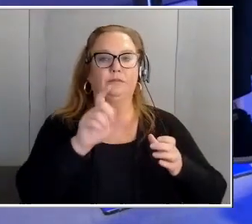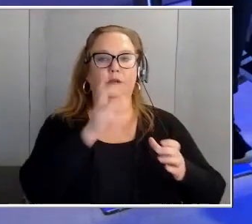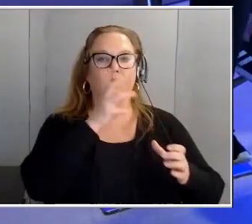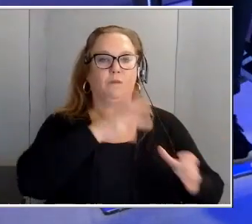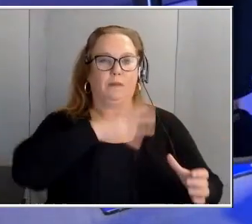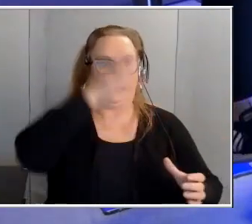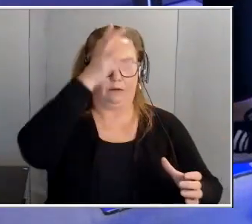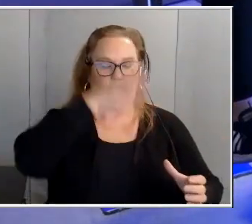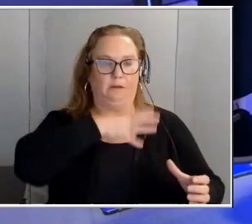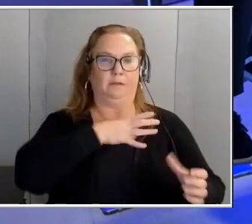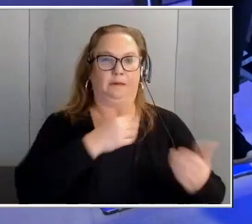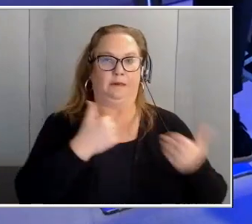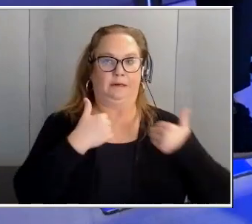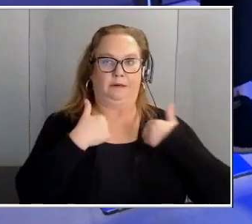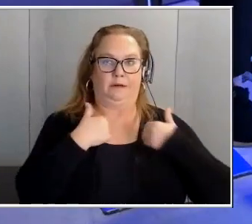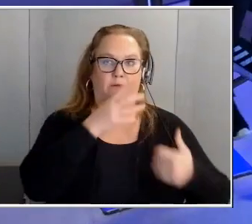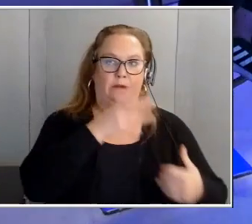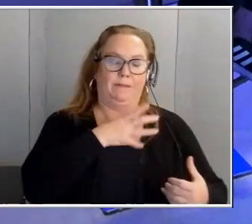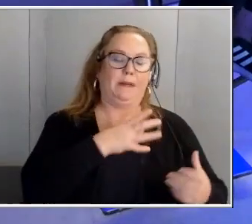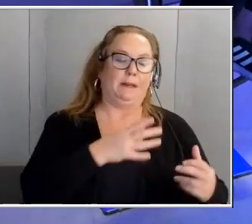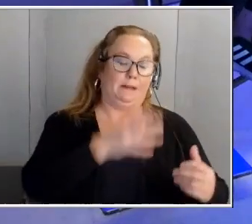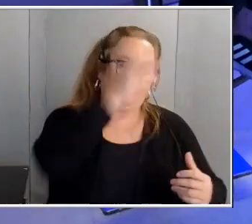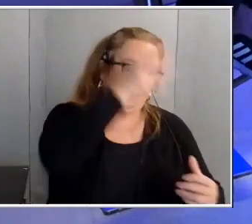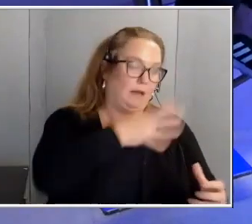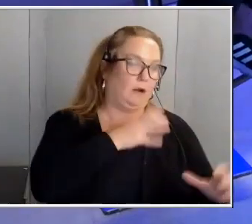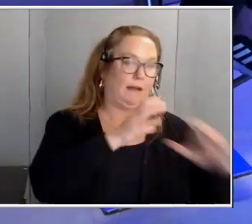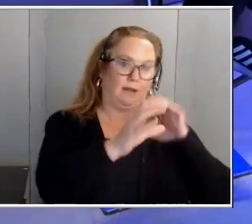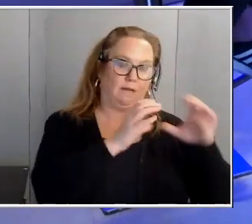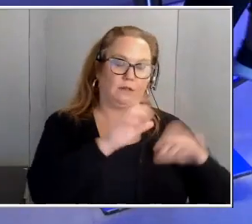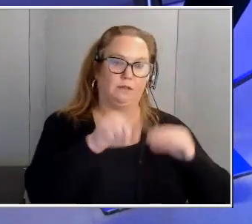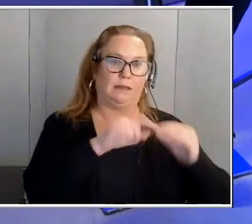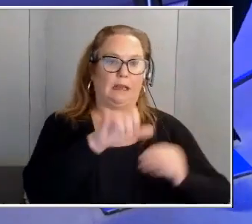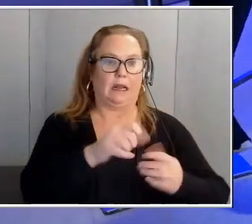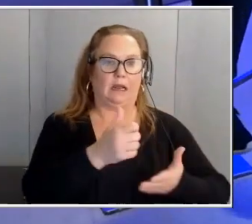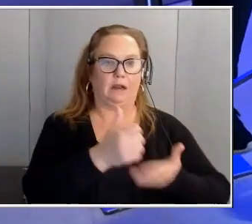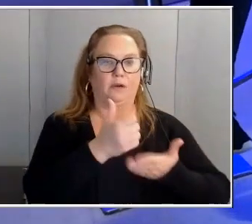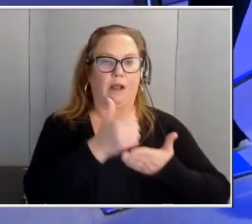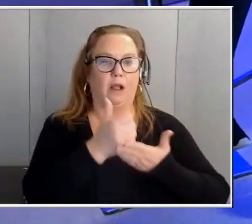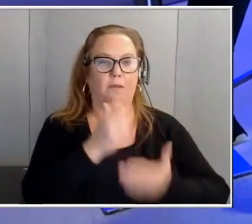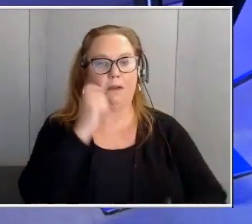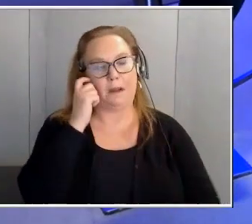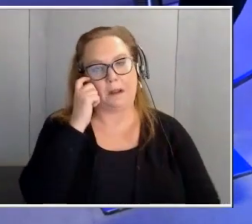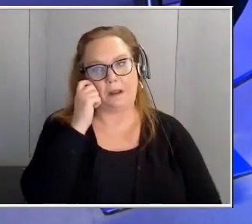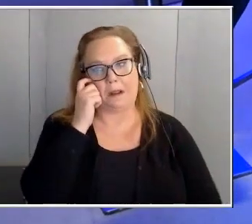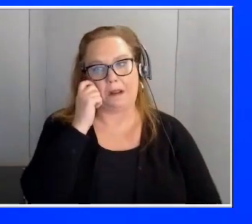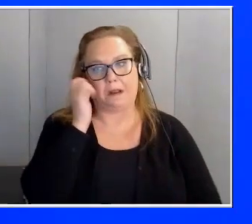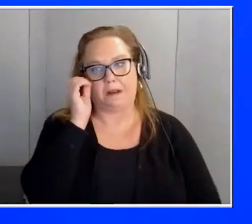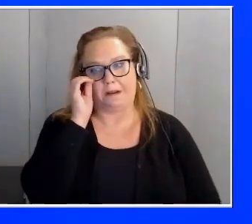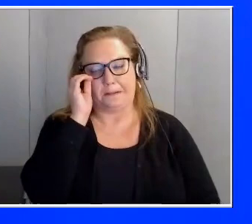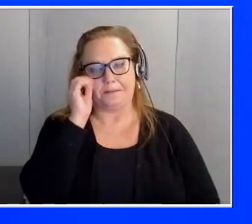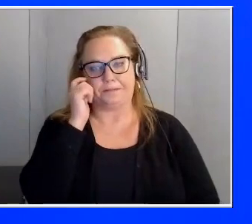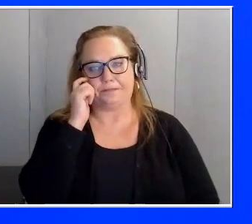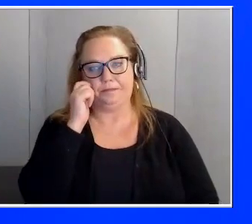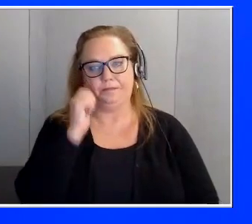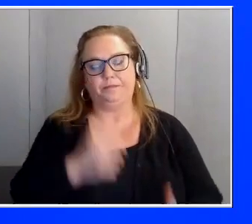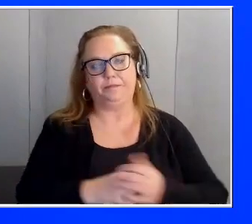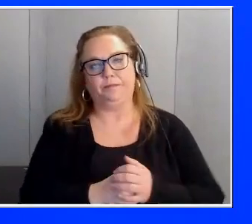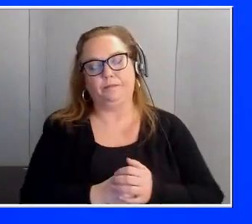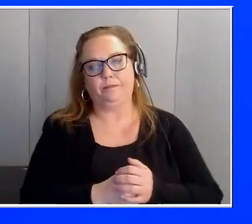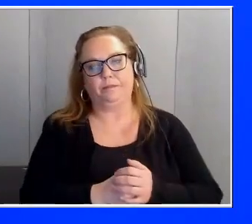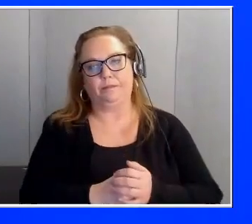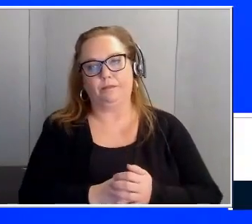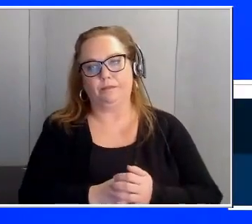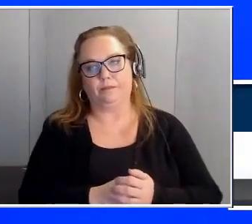having, probably more women than anything. But how would you help somebody walk through that conversation? I think that